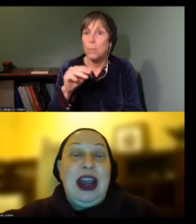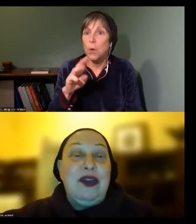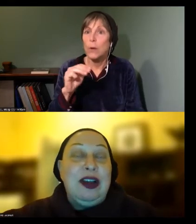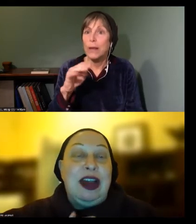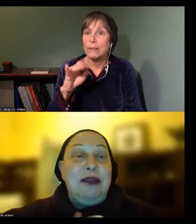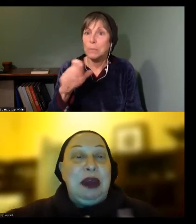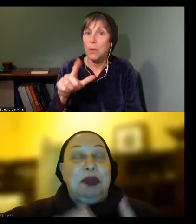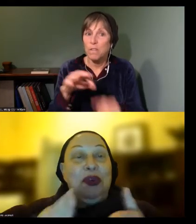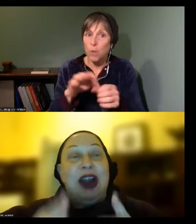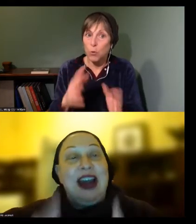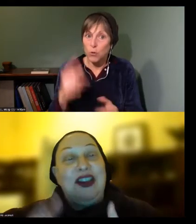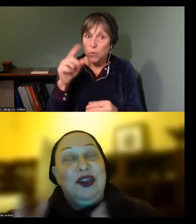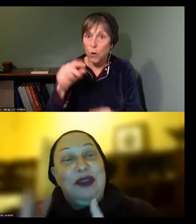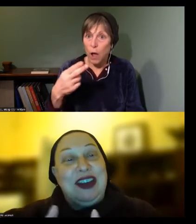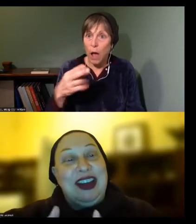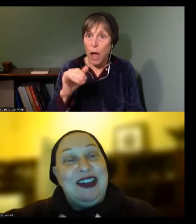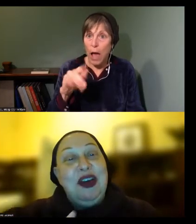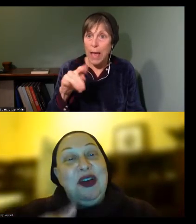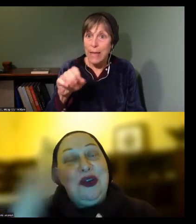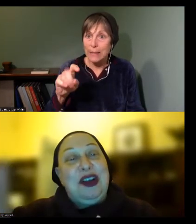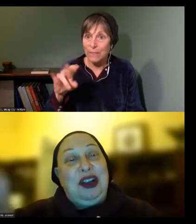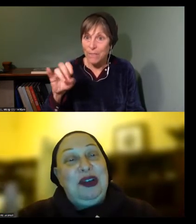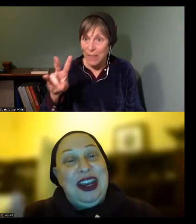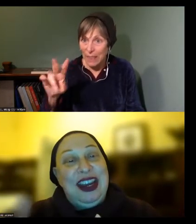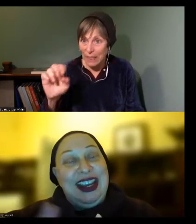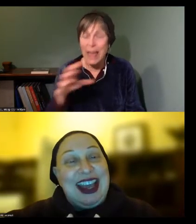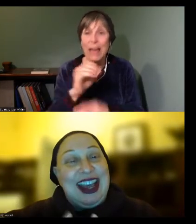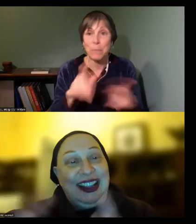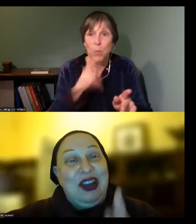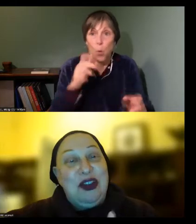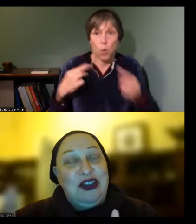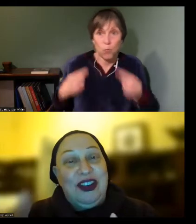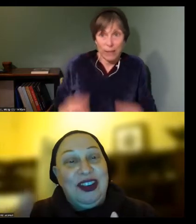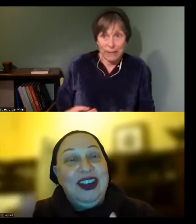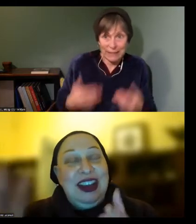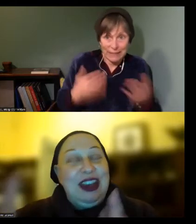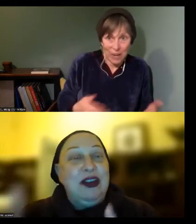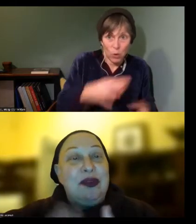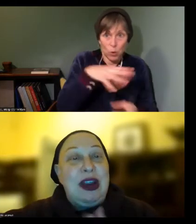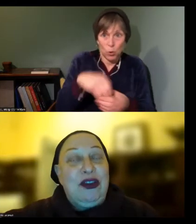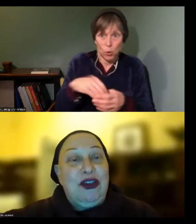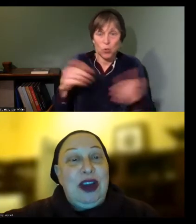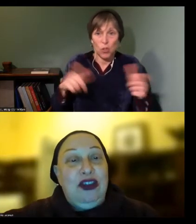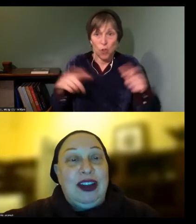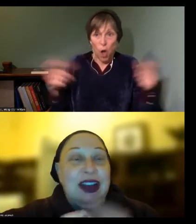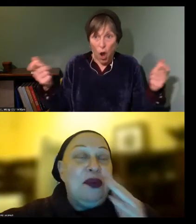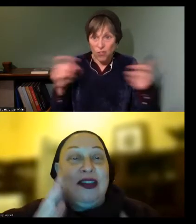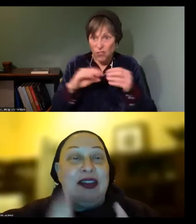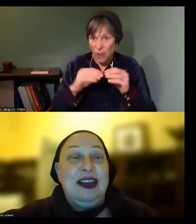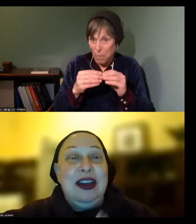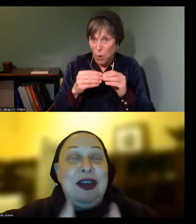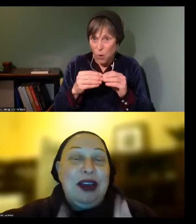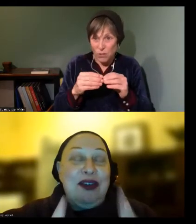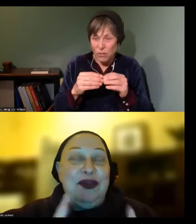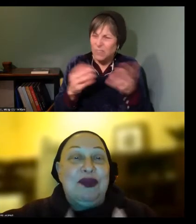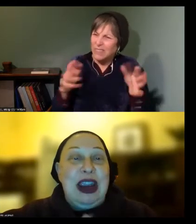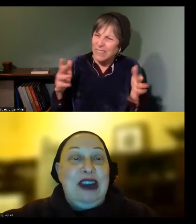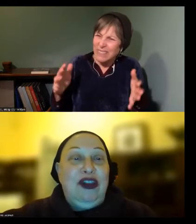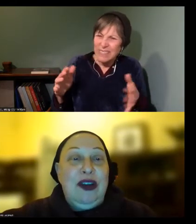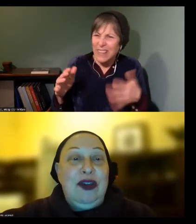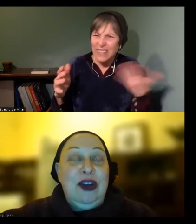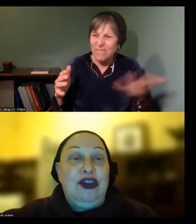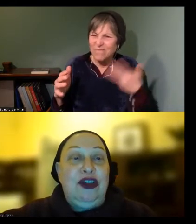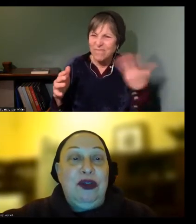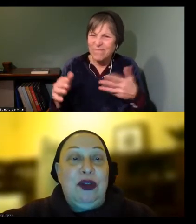for hyatt'sville and people who are hyatt'sville residents who are included in that larger you know registration like what is the kind of